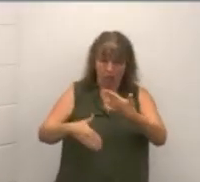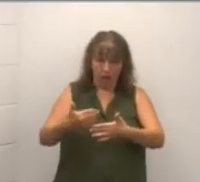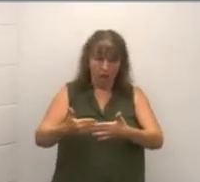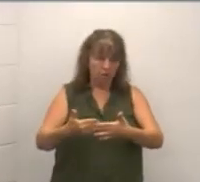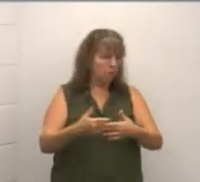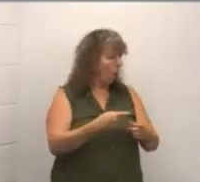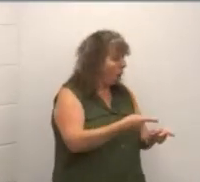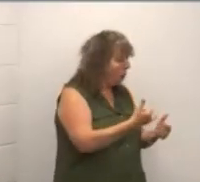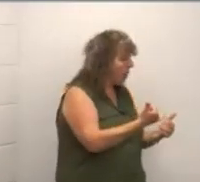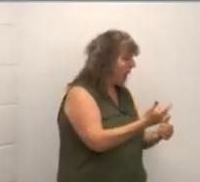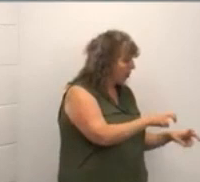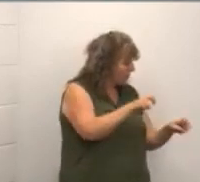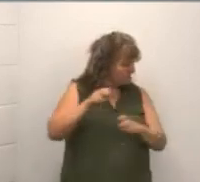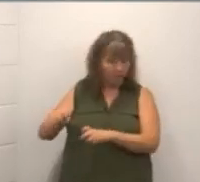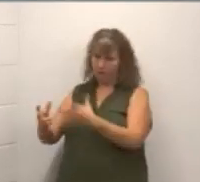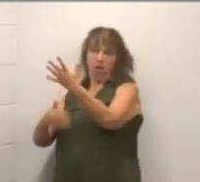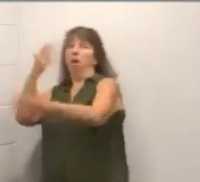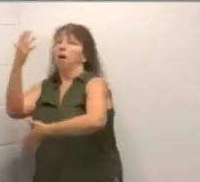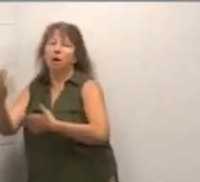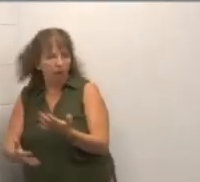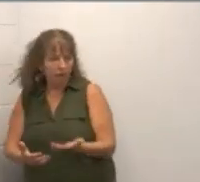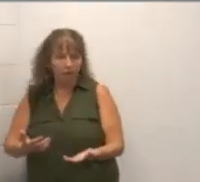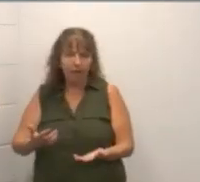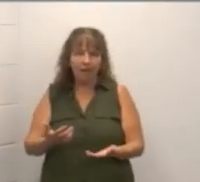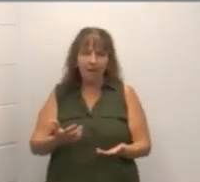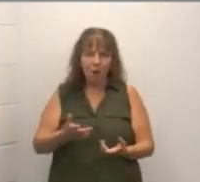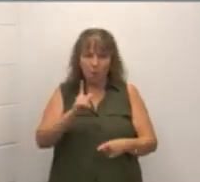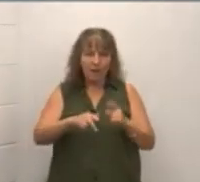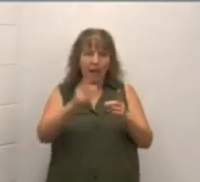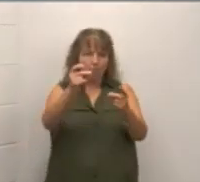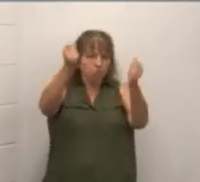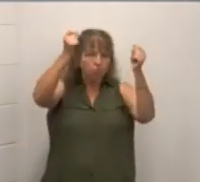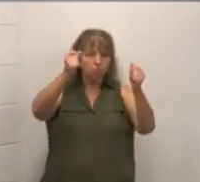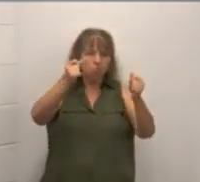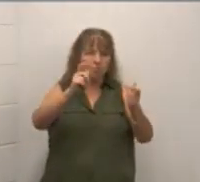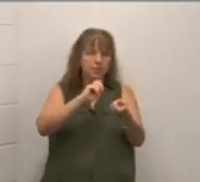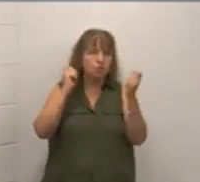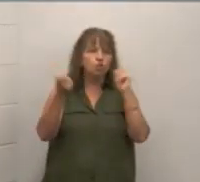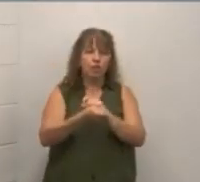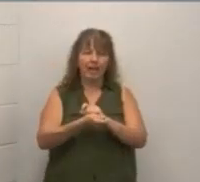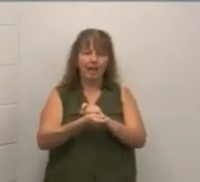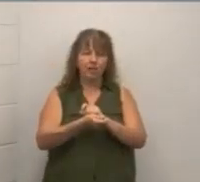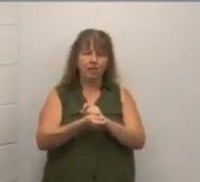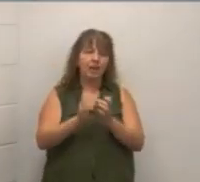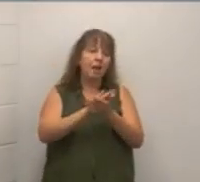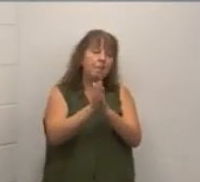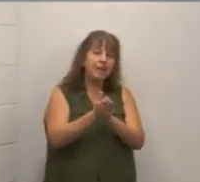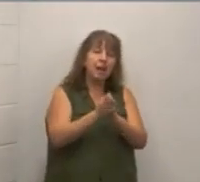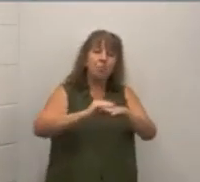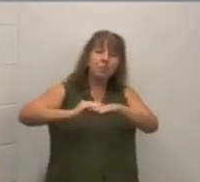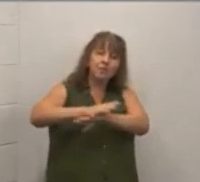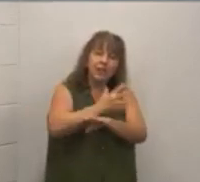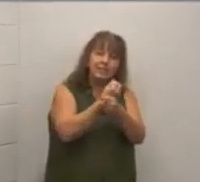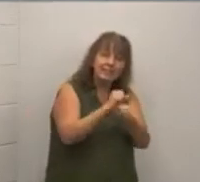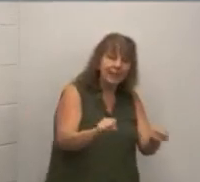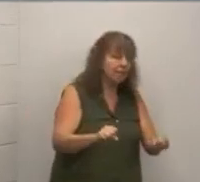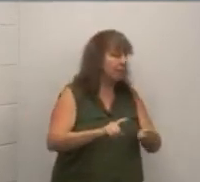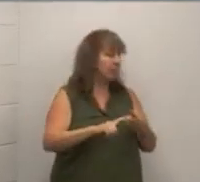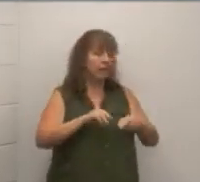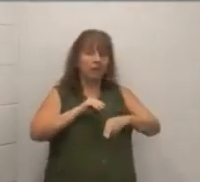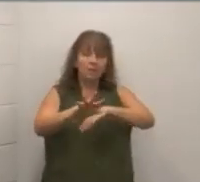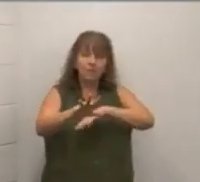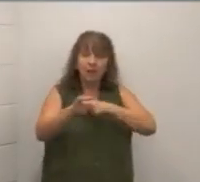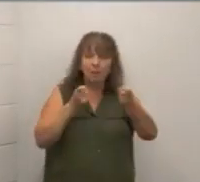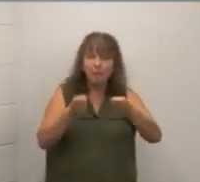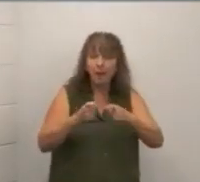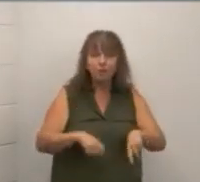to move students in and out of models throughout the course of the year. It becomes unsafe for us. It becomes a management issue. And it